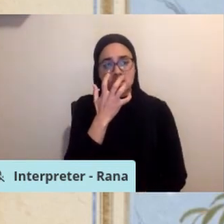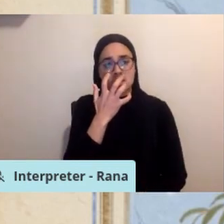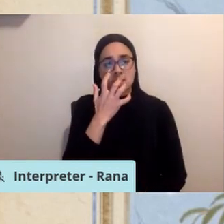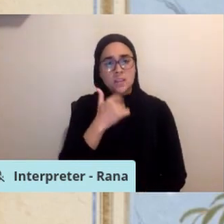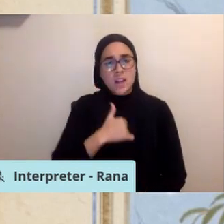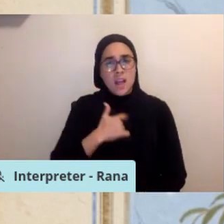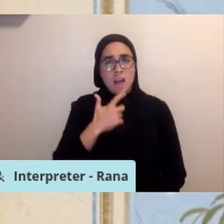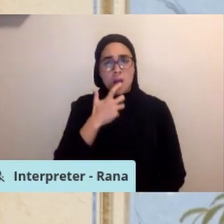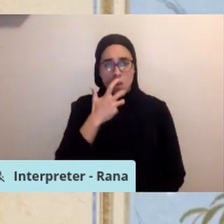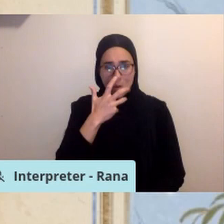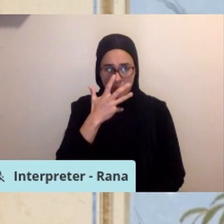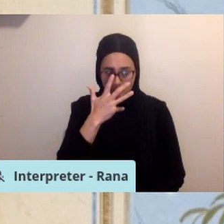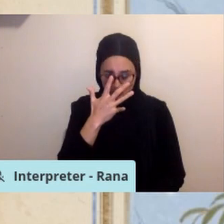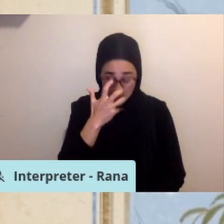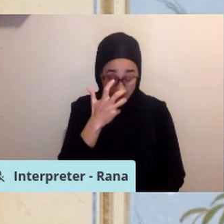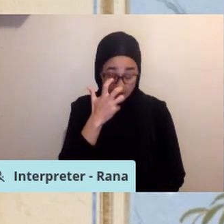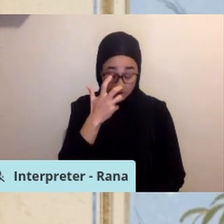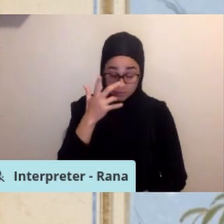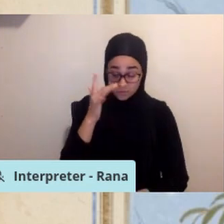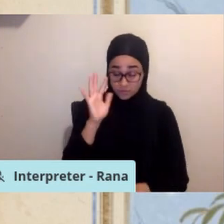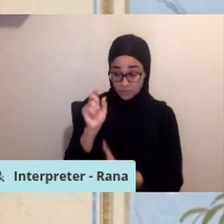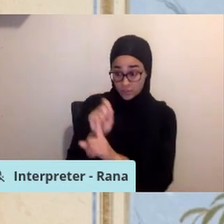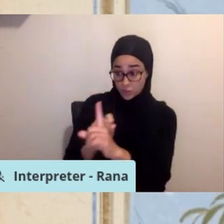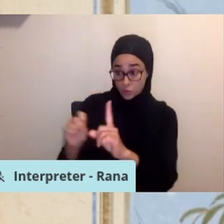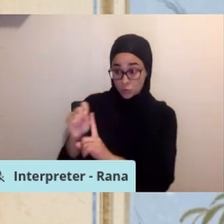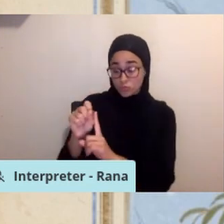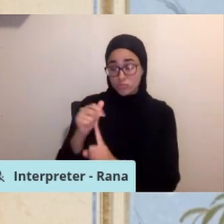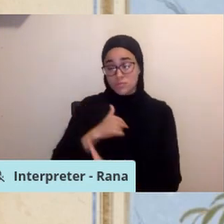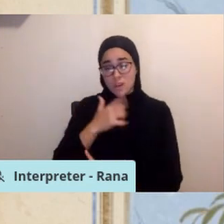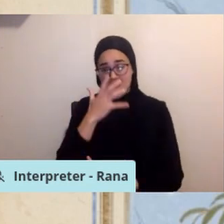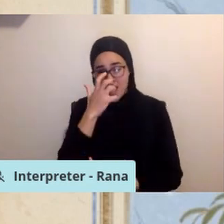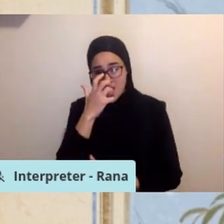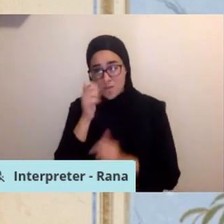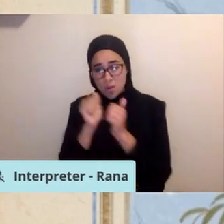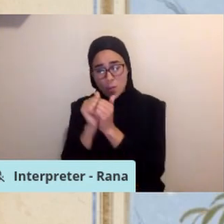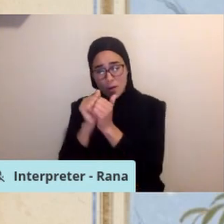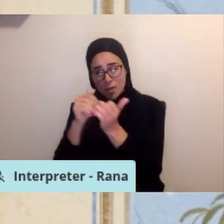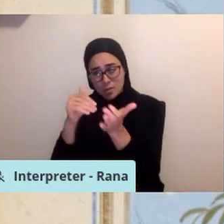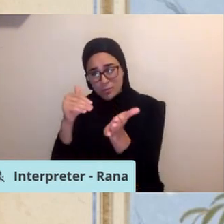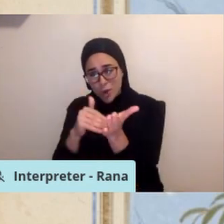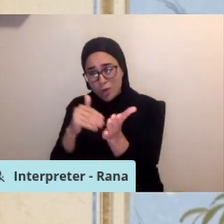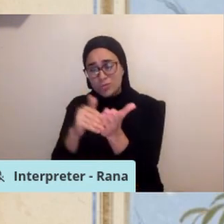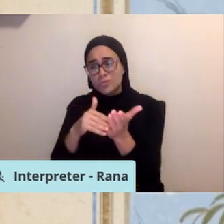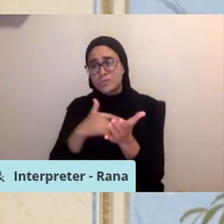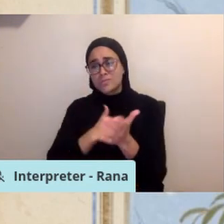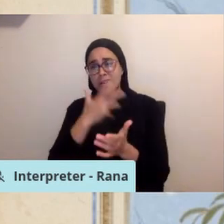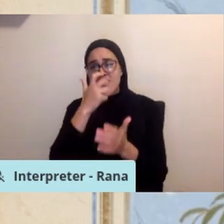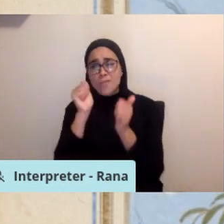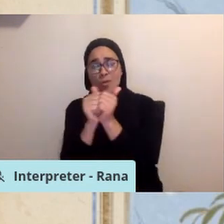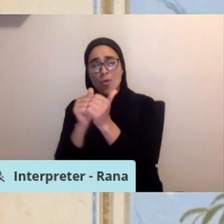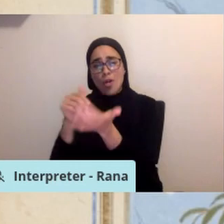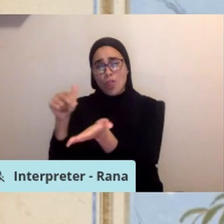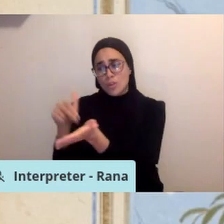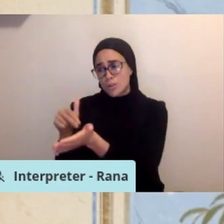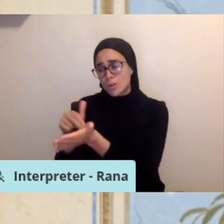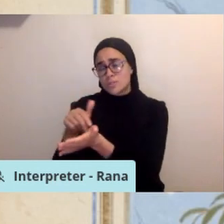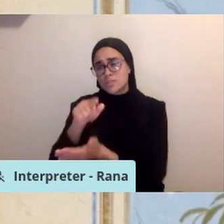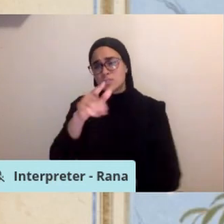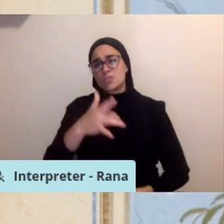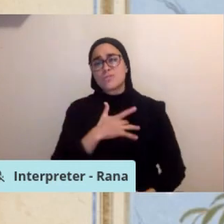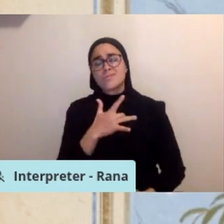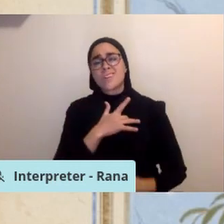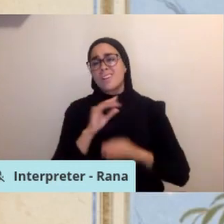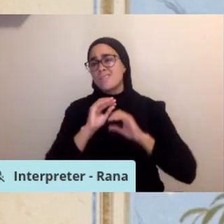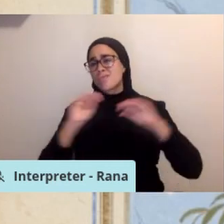was angry at the situation, at the clinicians, at the nurses, from whom you felt no